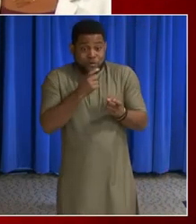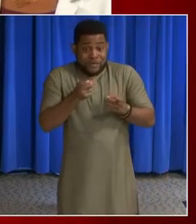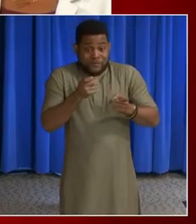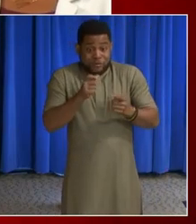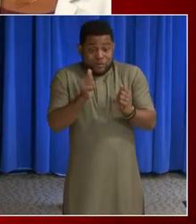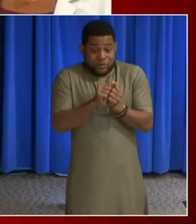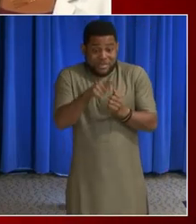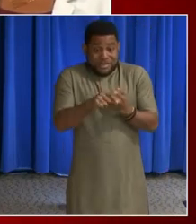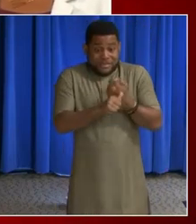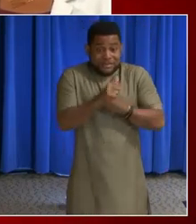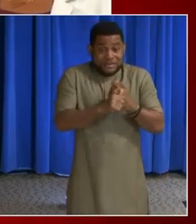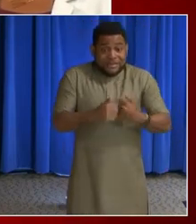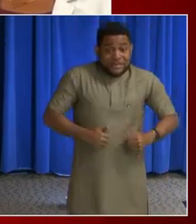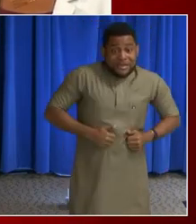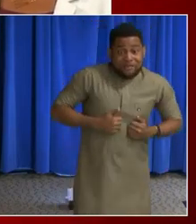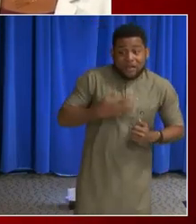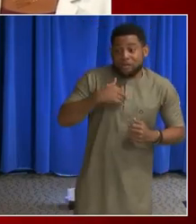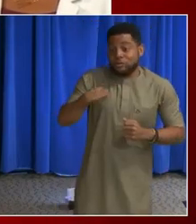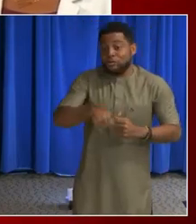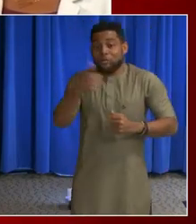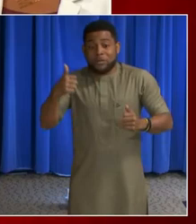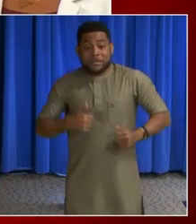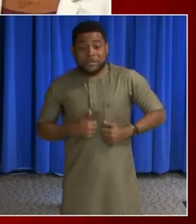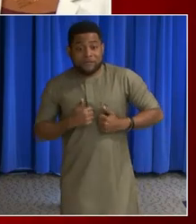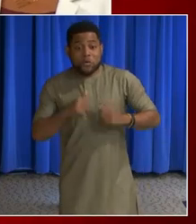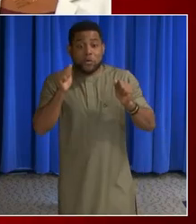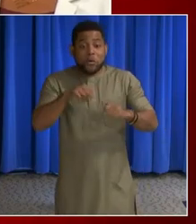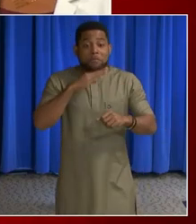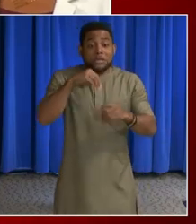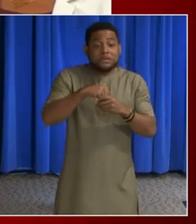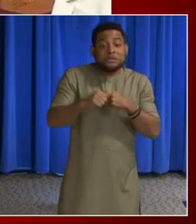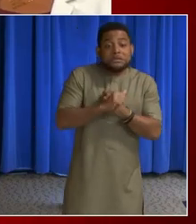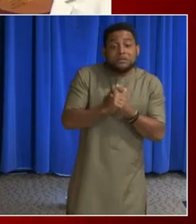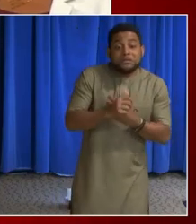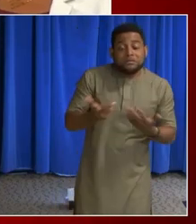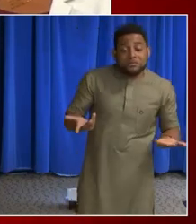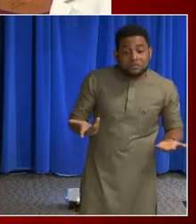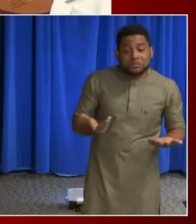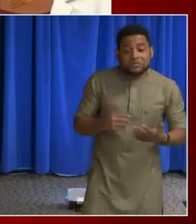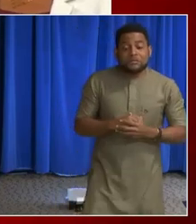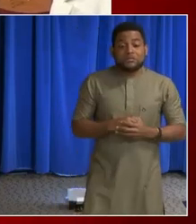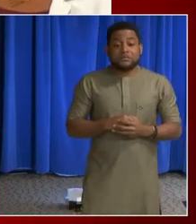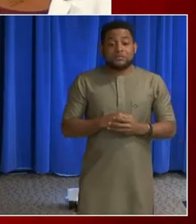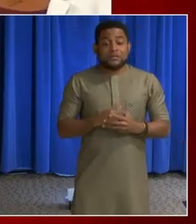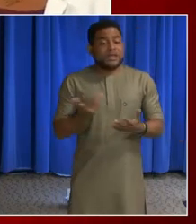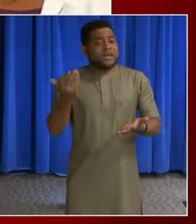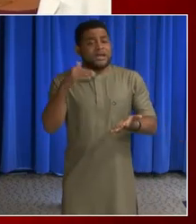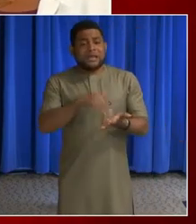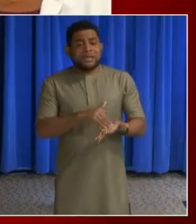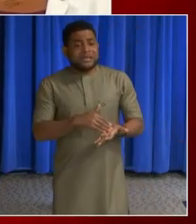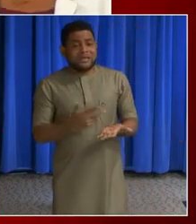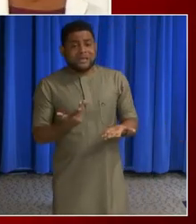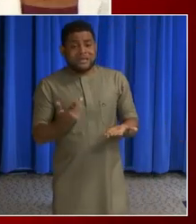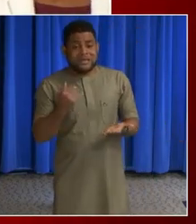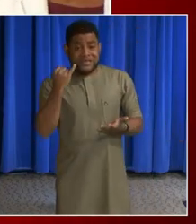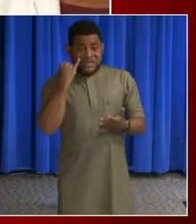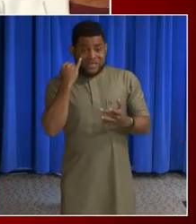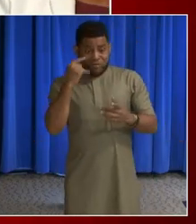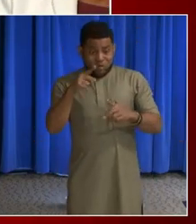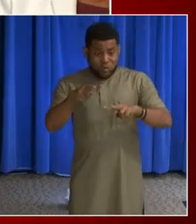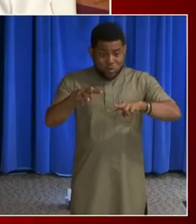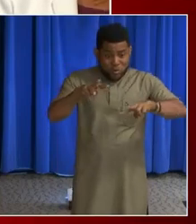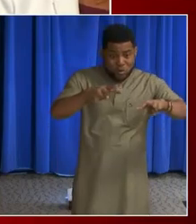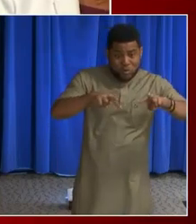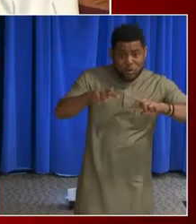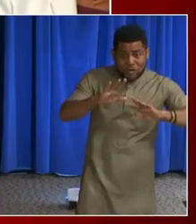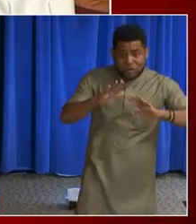life or someone else's life could be in jeopardy at that point. So again, when you are looking through the lens of a camera,